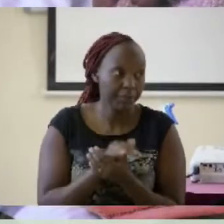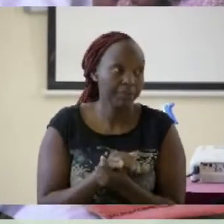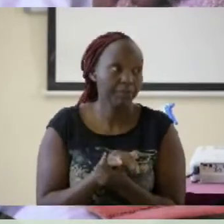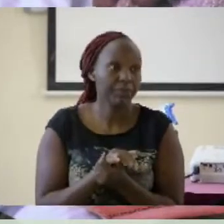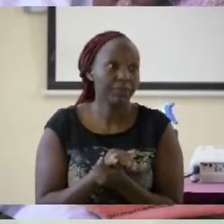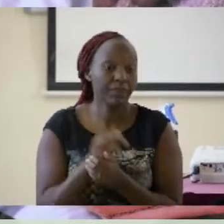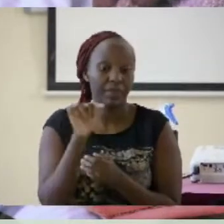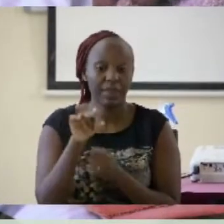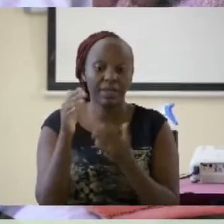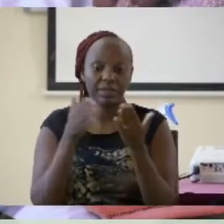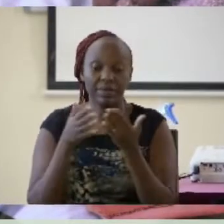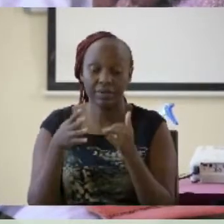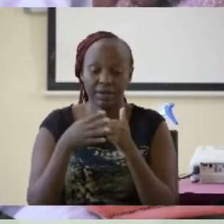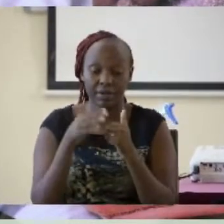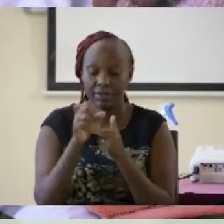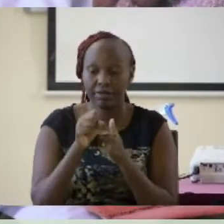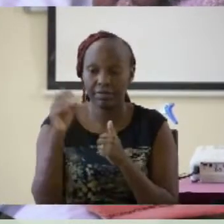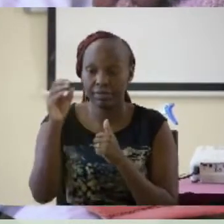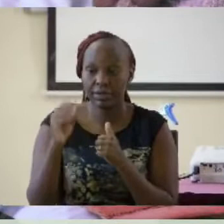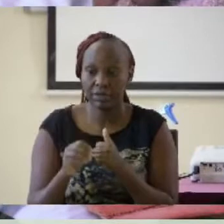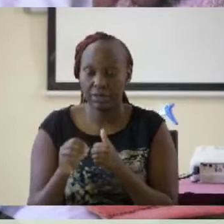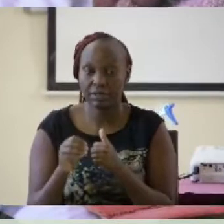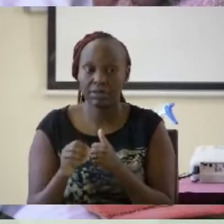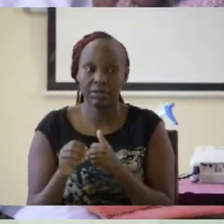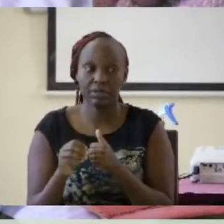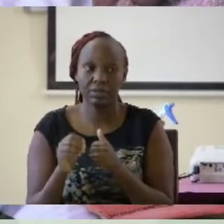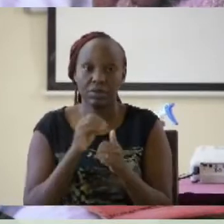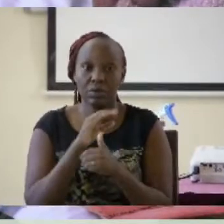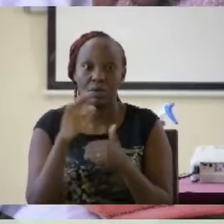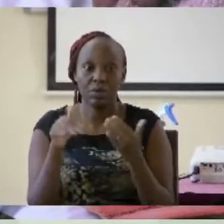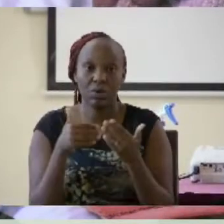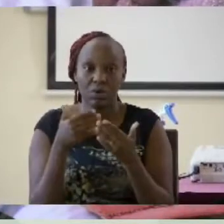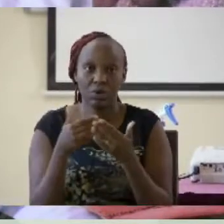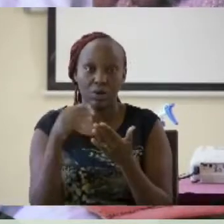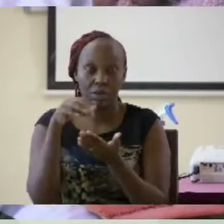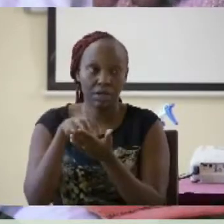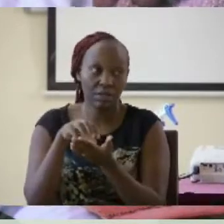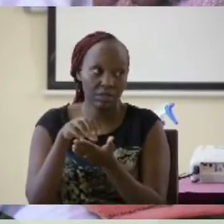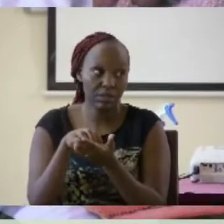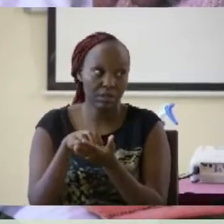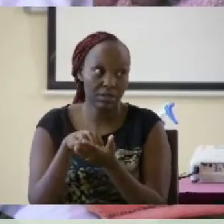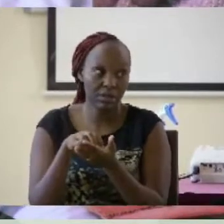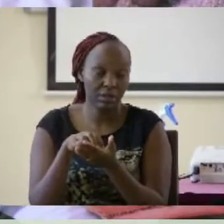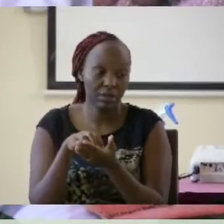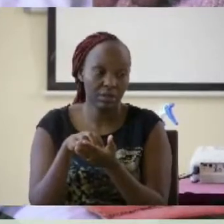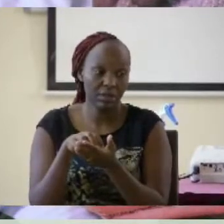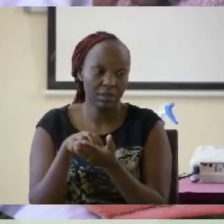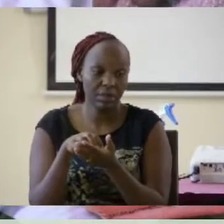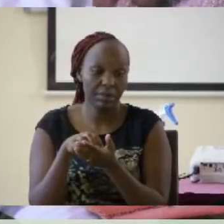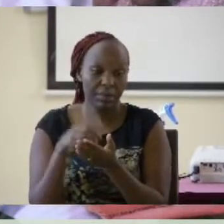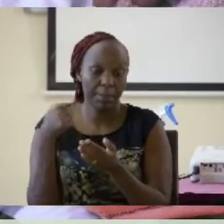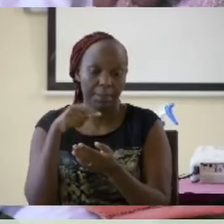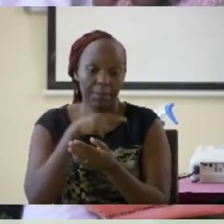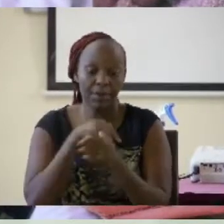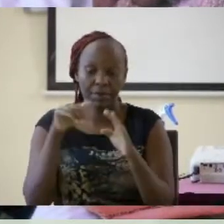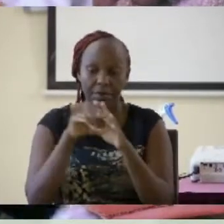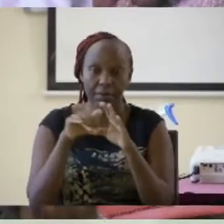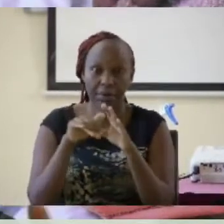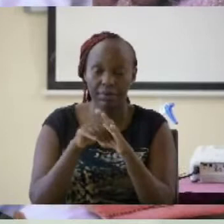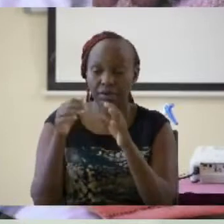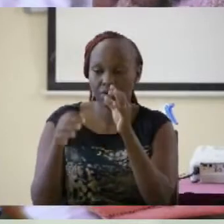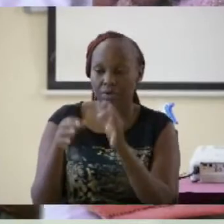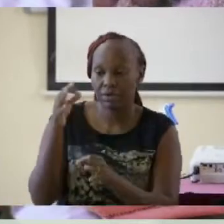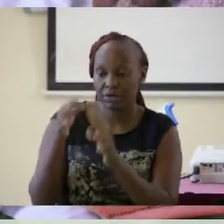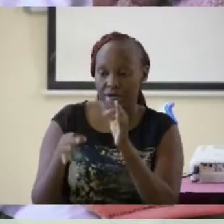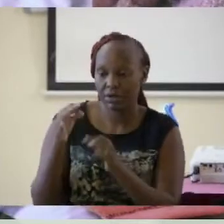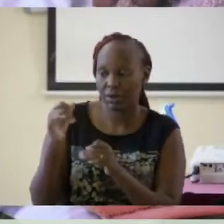it is serving 95% of all the cases. So we, as the members of the judiciary